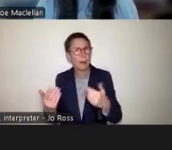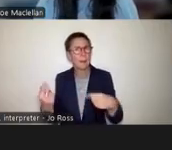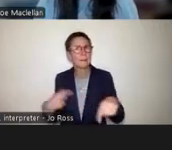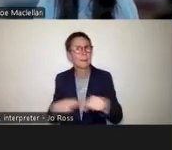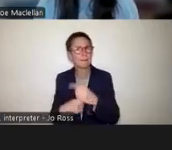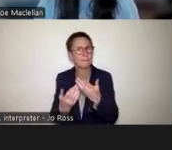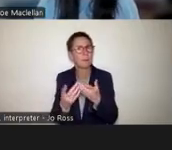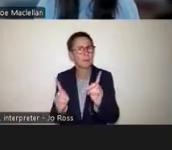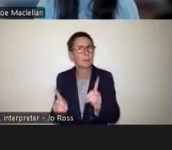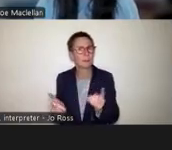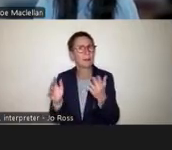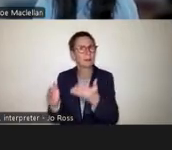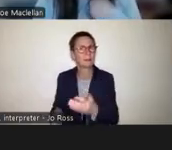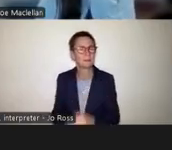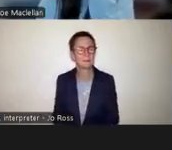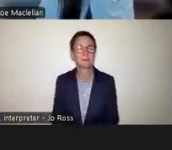welcoming.